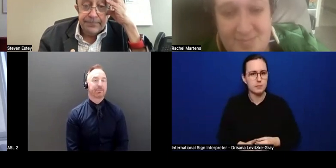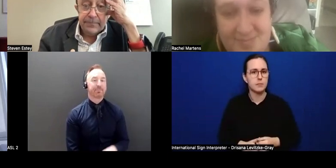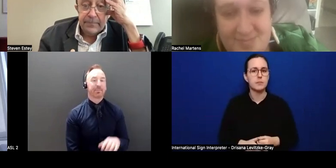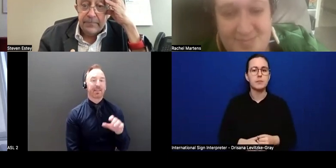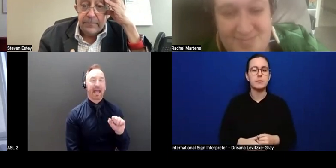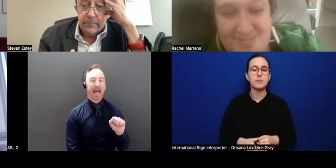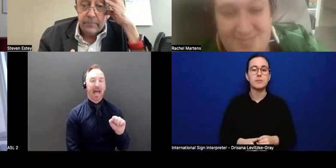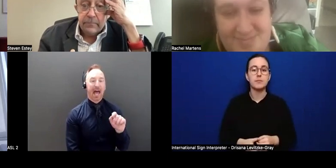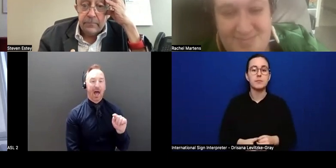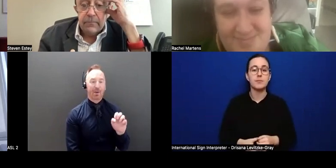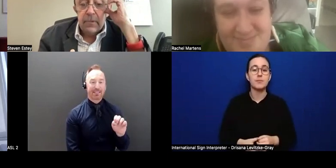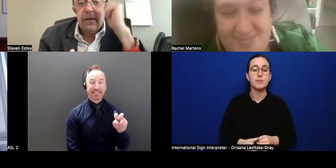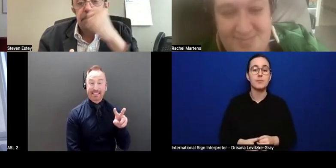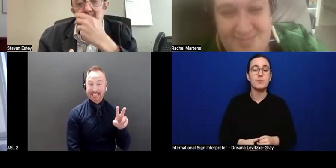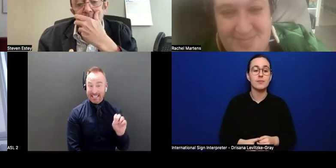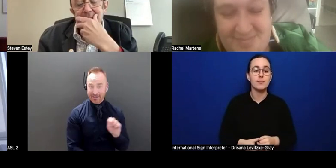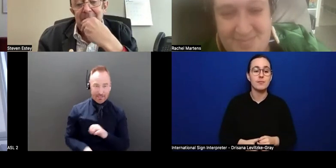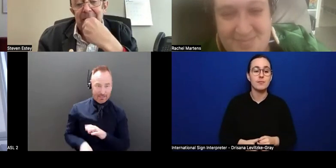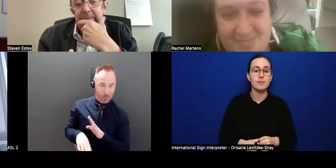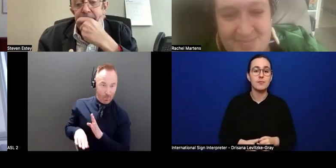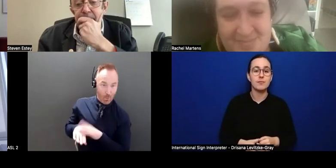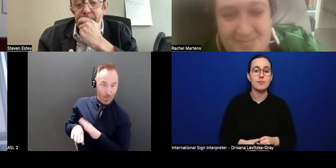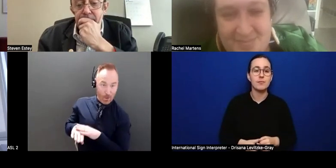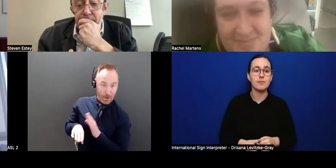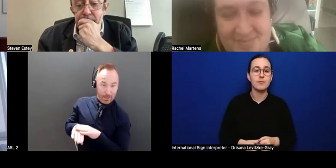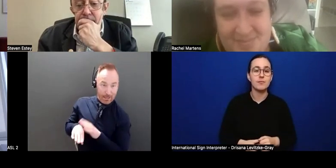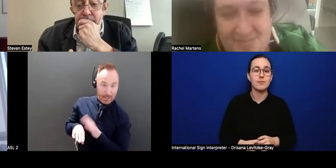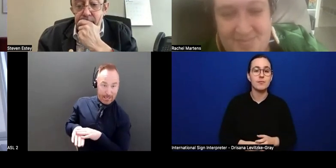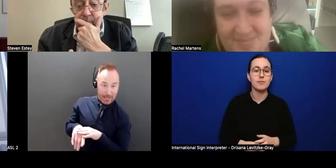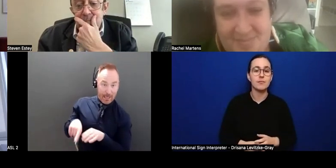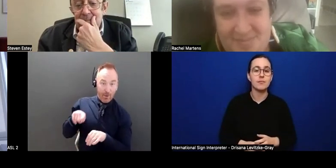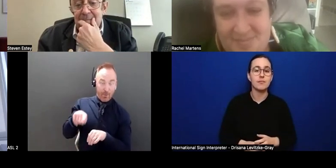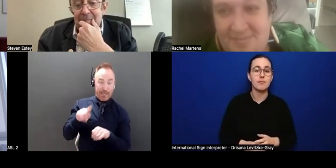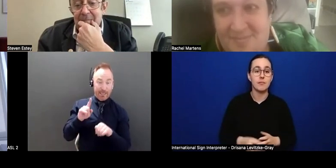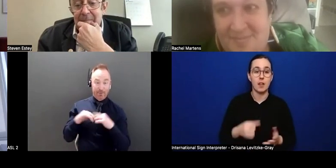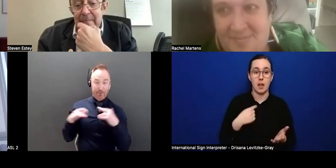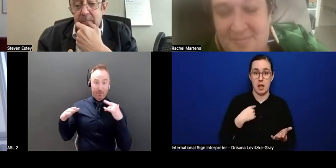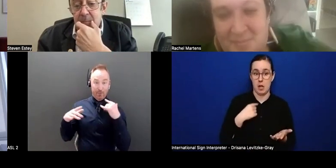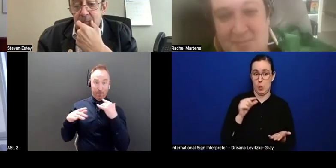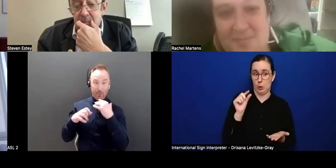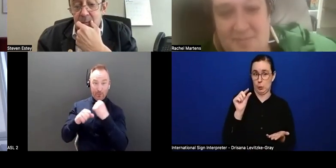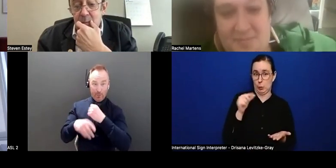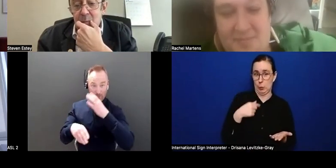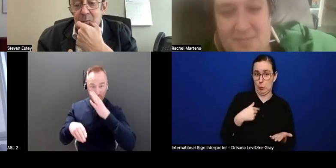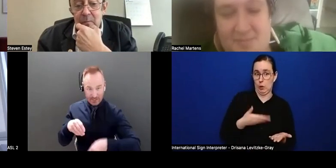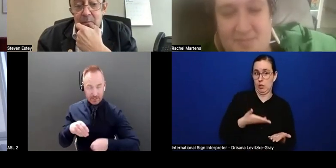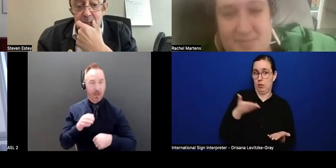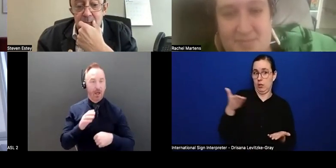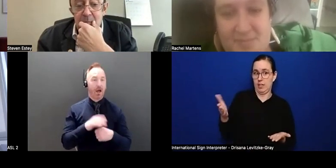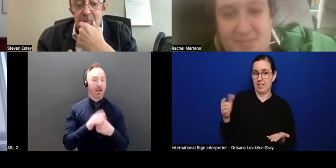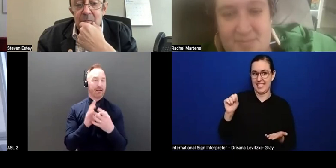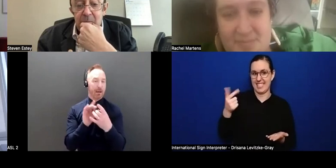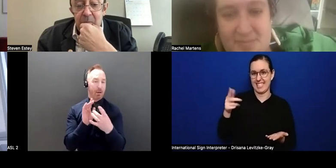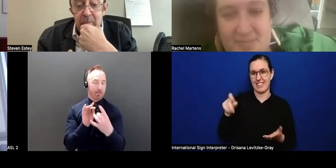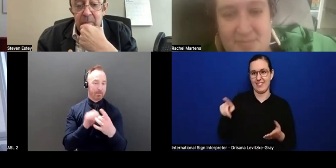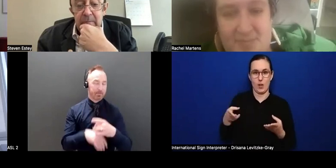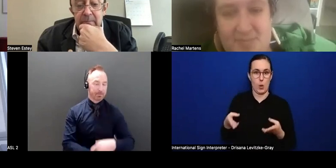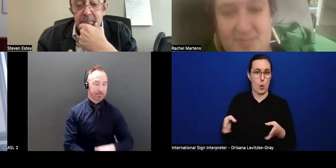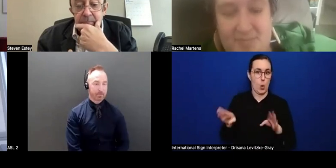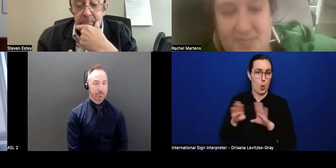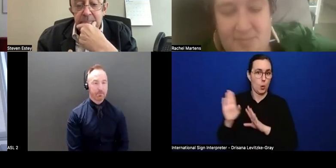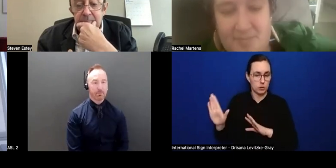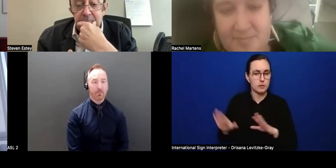up for the wording for you to finish up for our closing remarks, but just before that, I want to thank